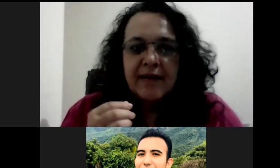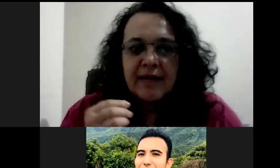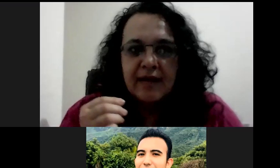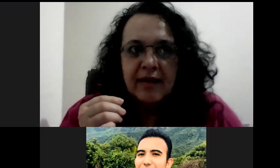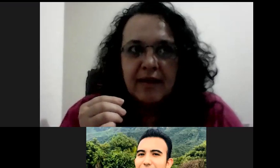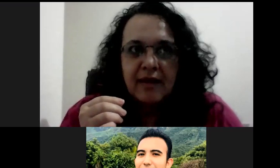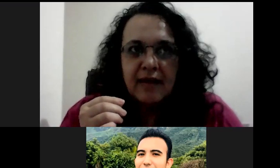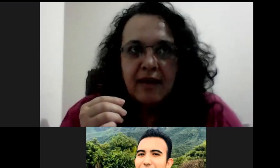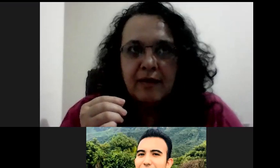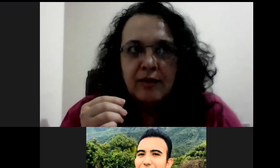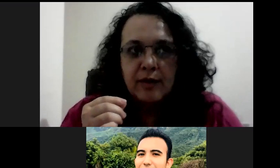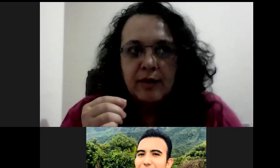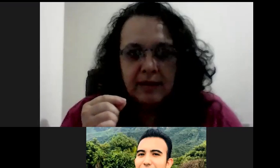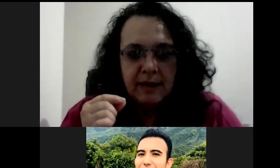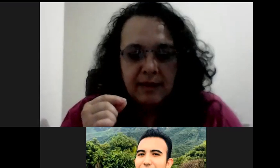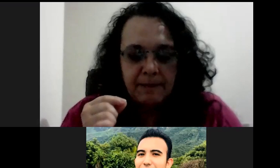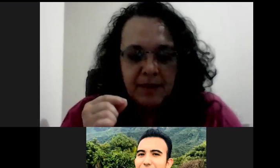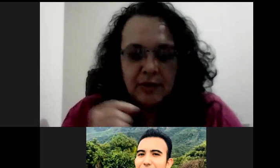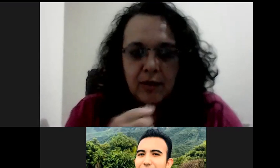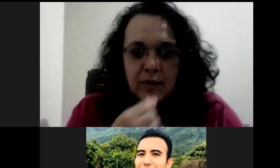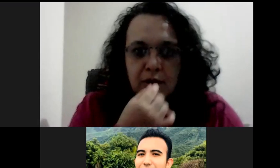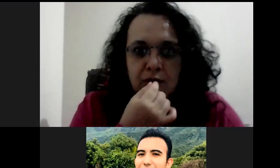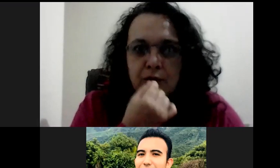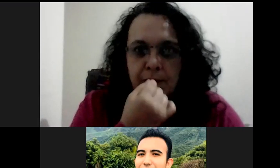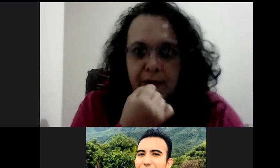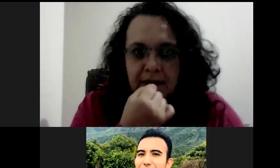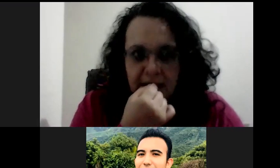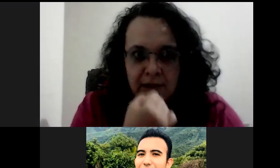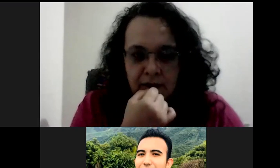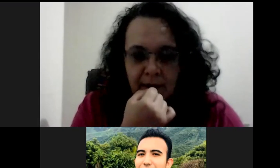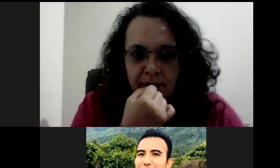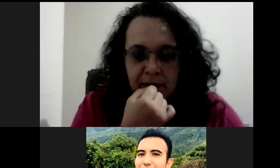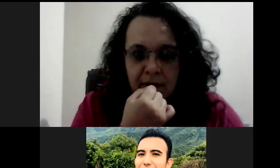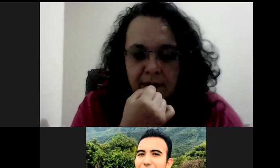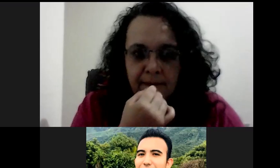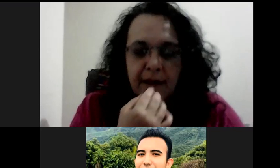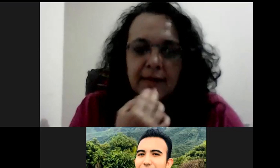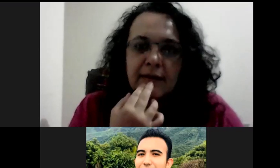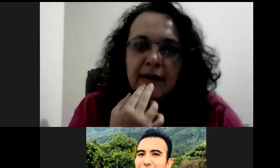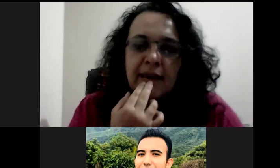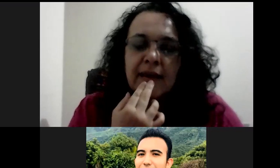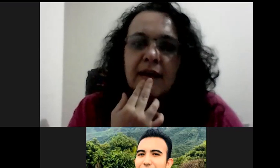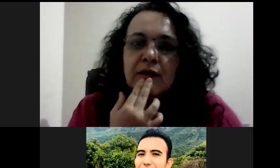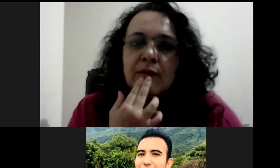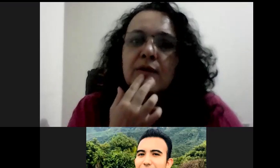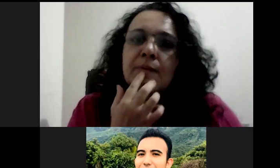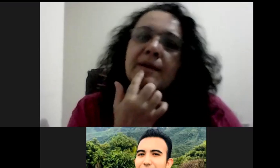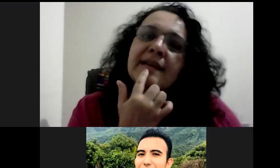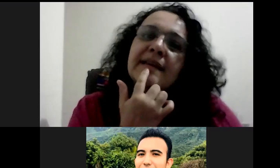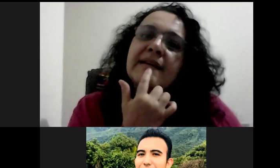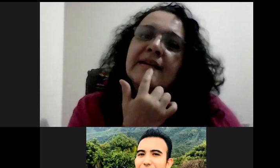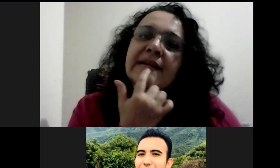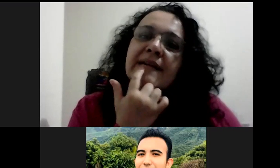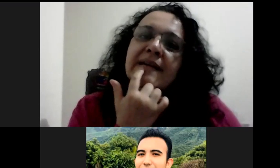Spanish. No, the pito you put it in your mouth, but the quena you put